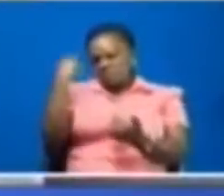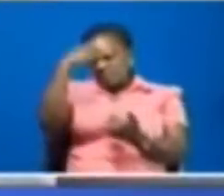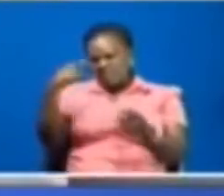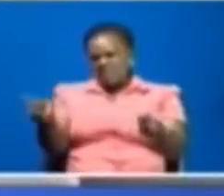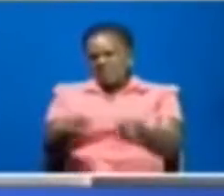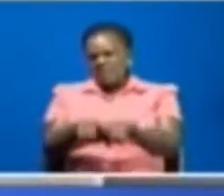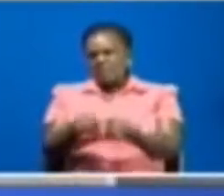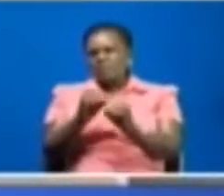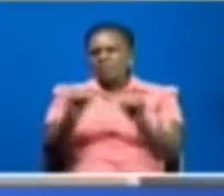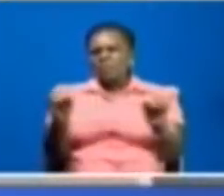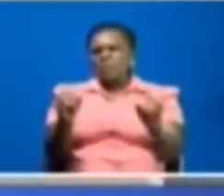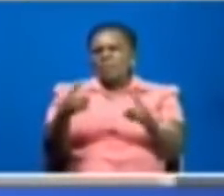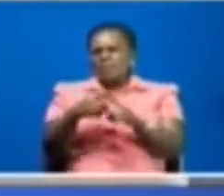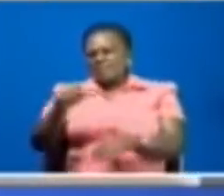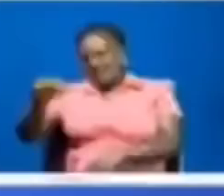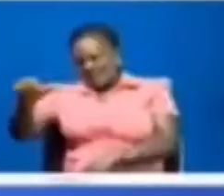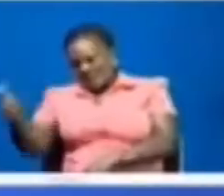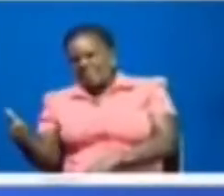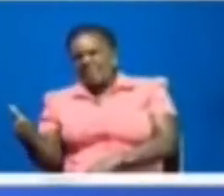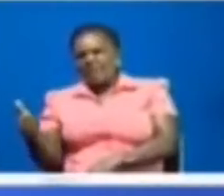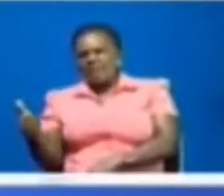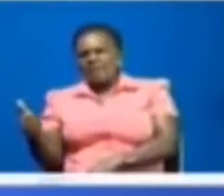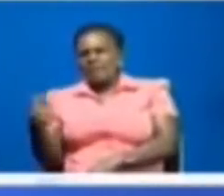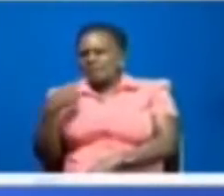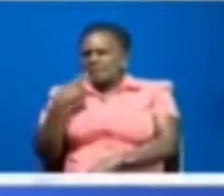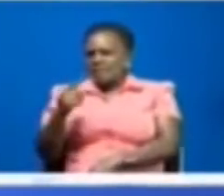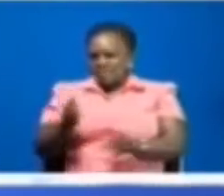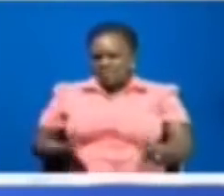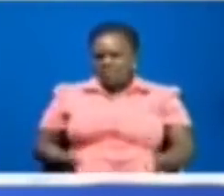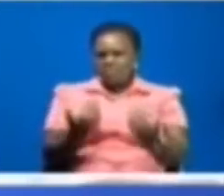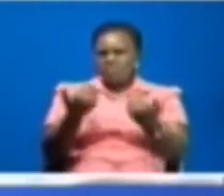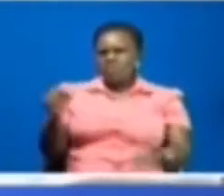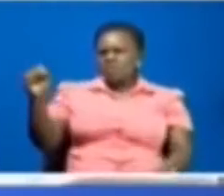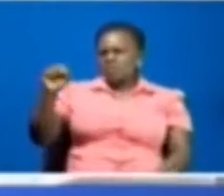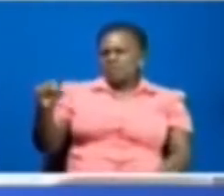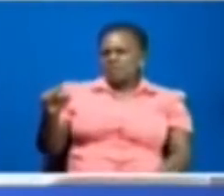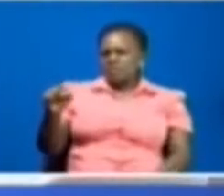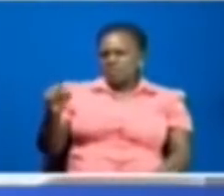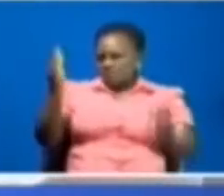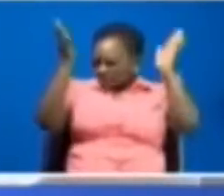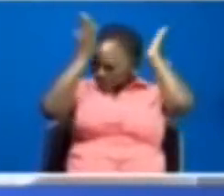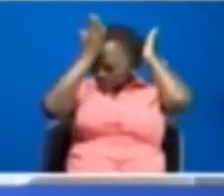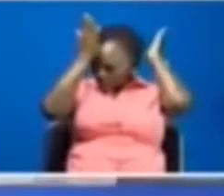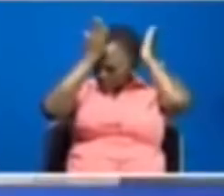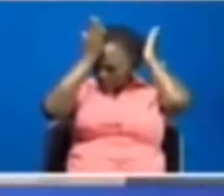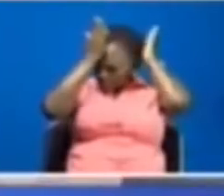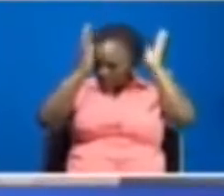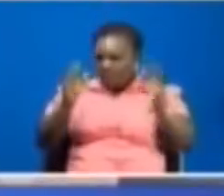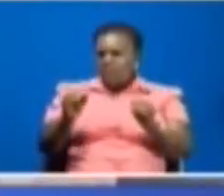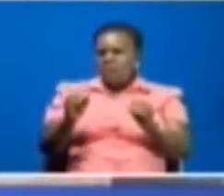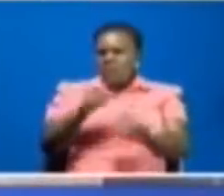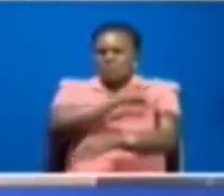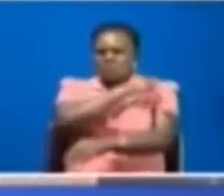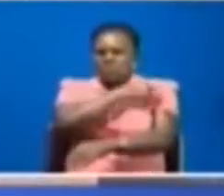identical. However, Angelina Omina, Sharon's mother, says she gave birth to Sharon at Kakamega County Referral Hospital